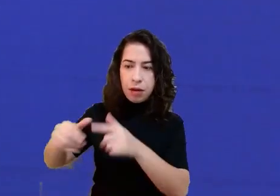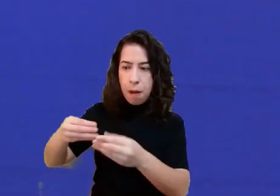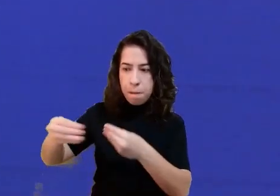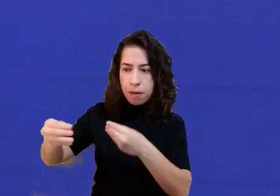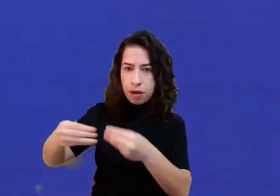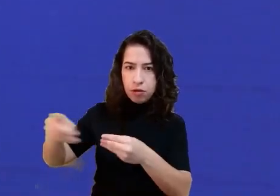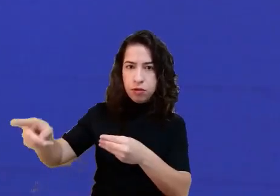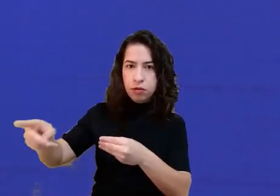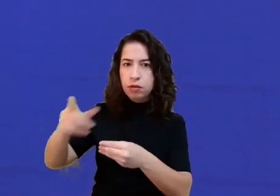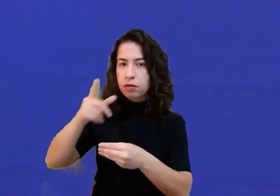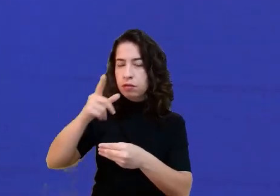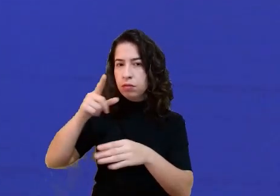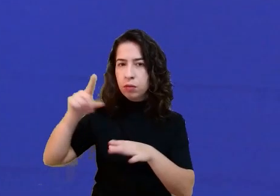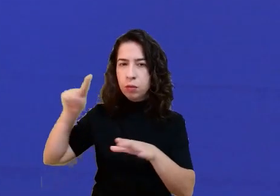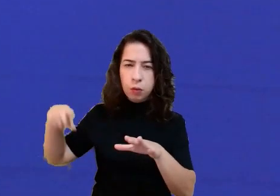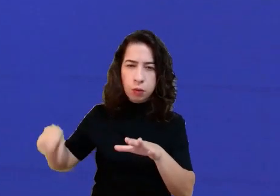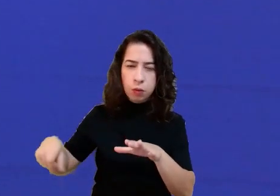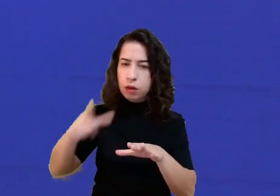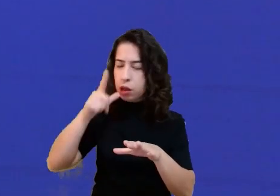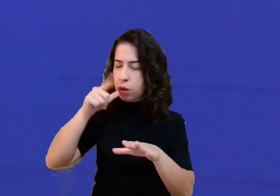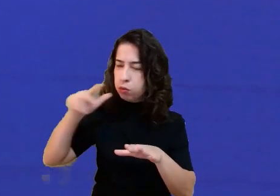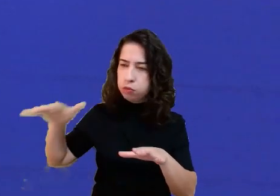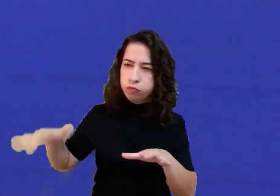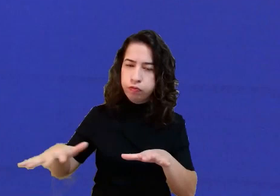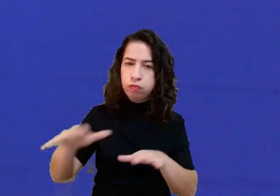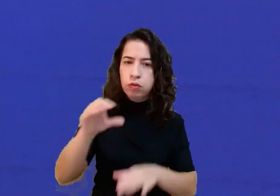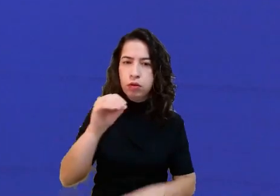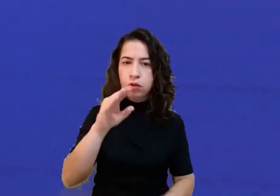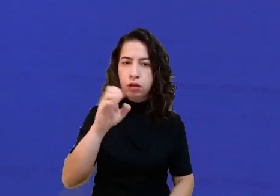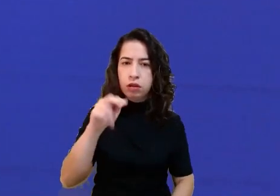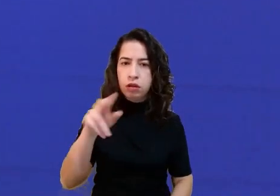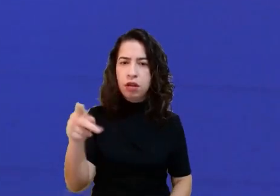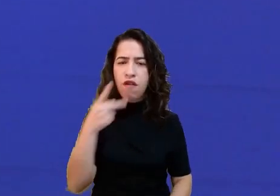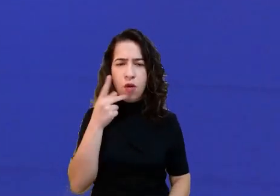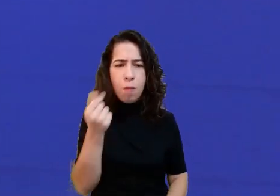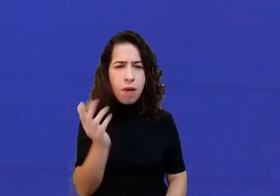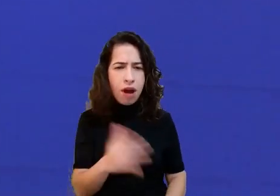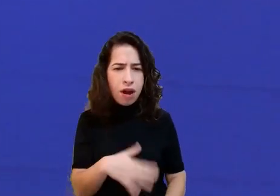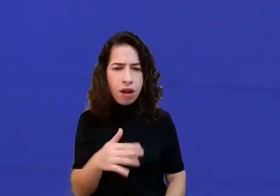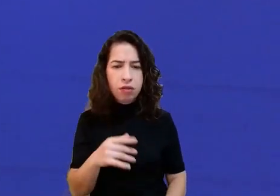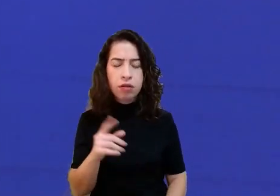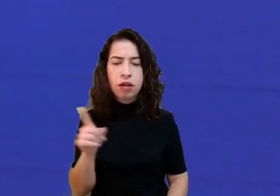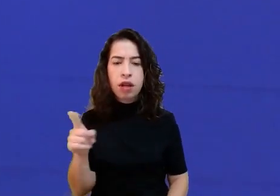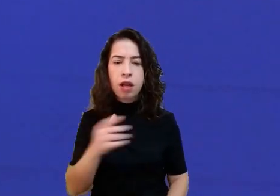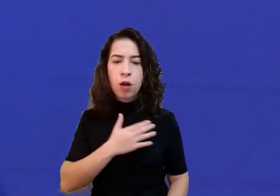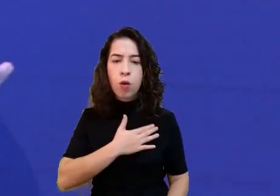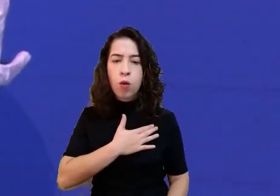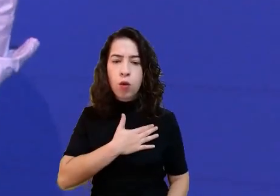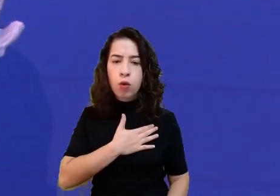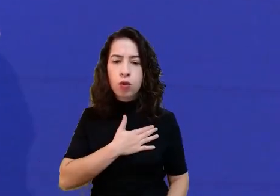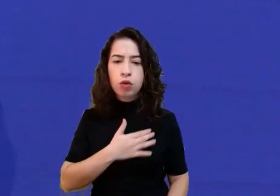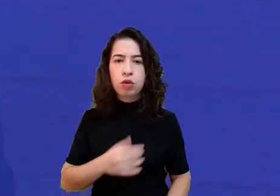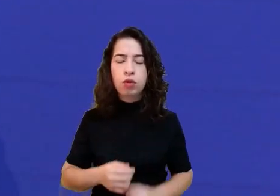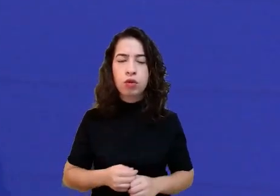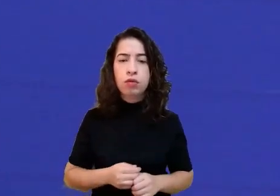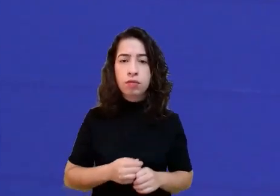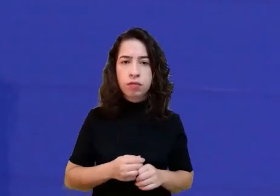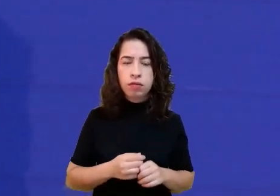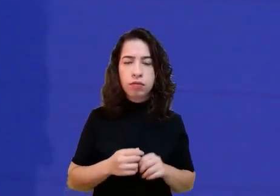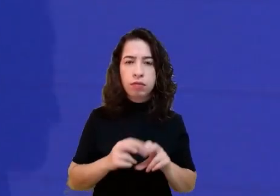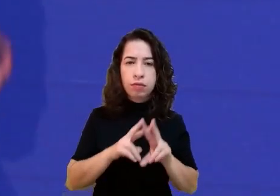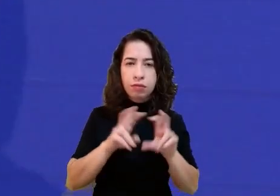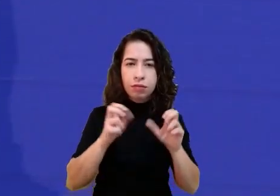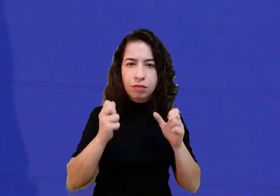in Berlin. And she said, wow, that's great. And she really liked the idea of